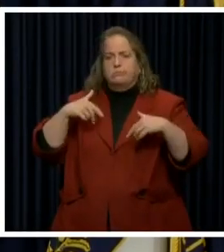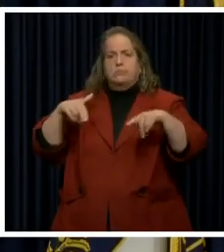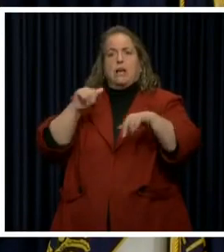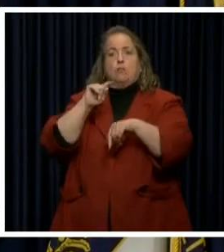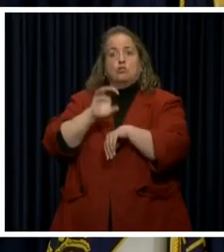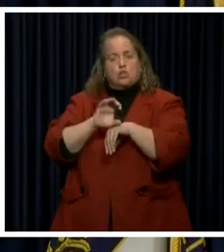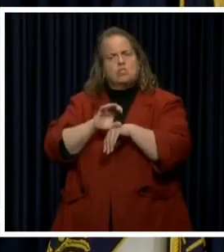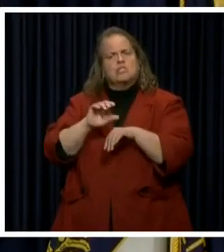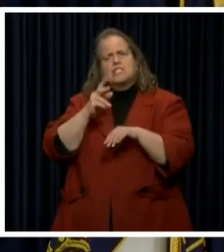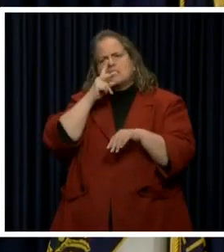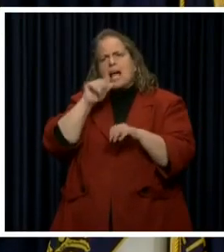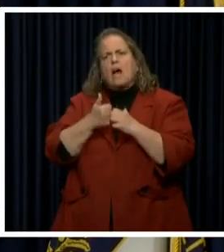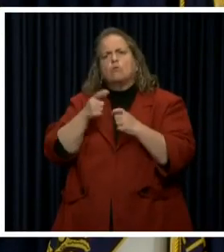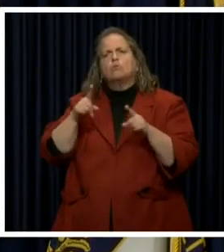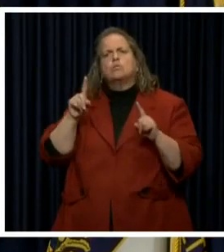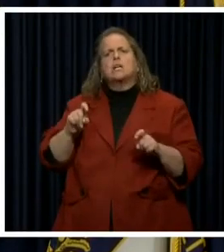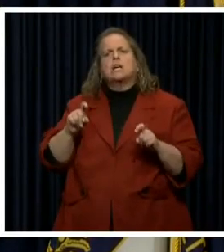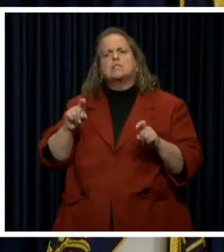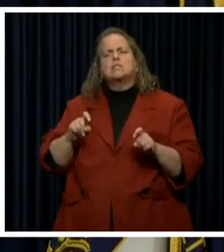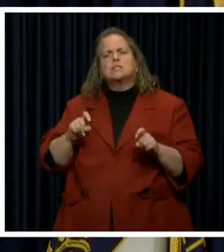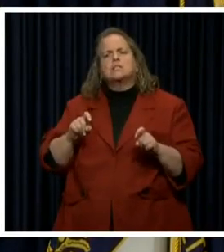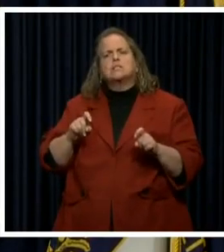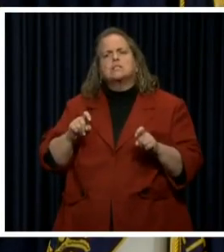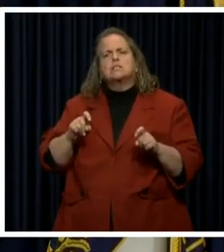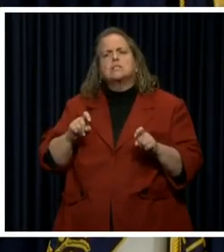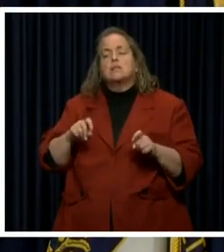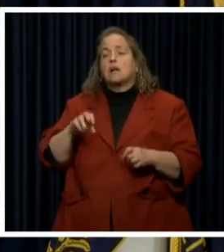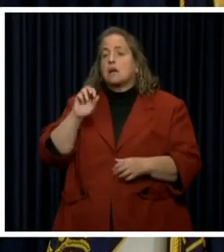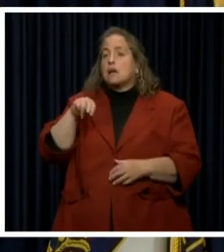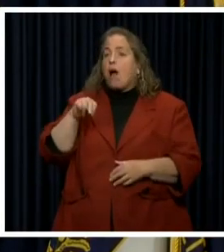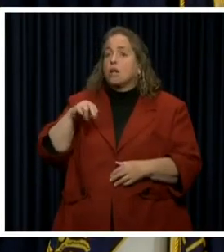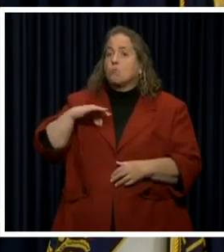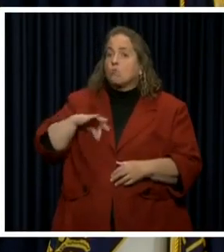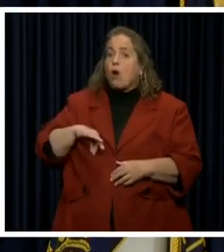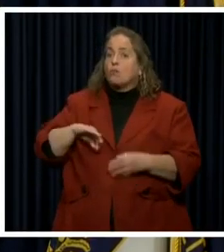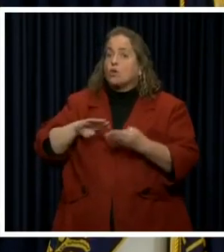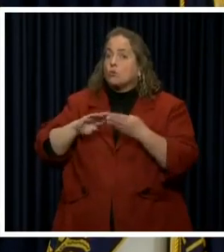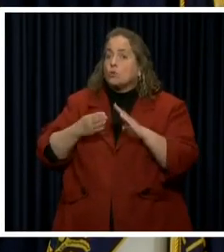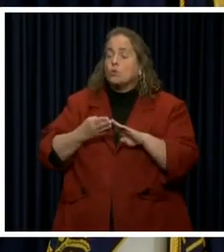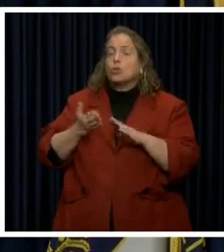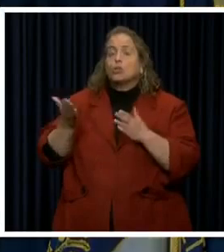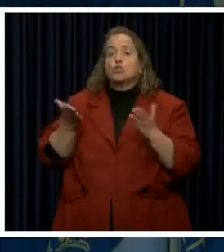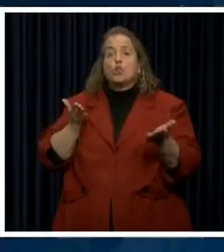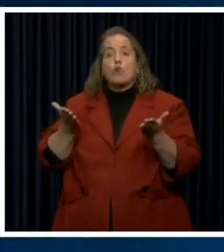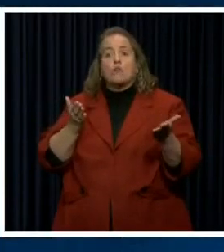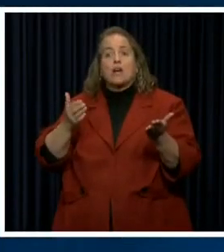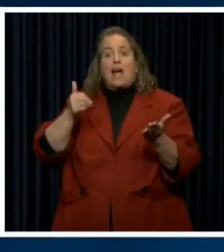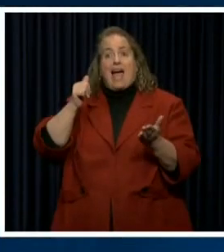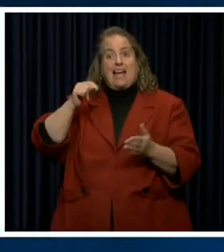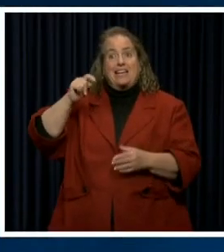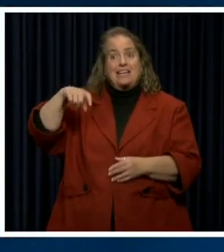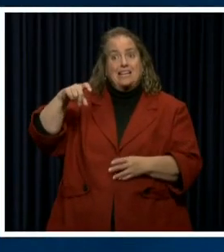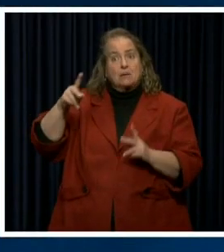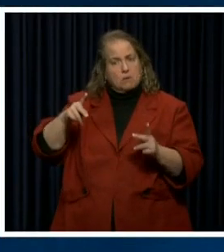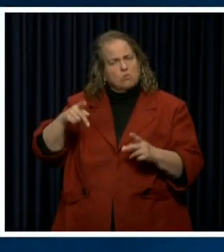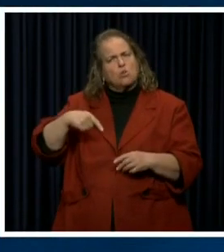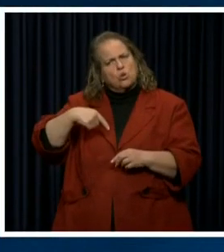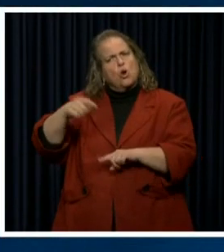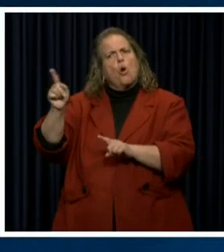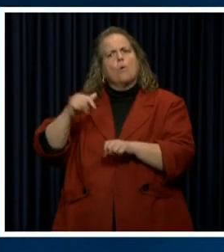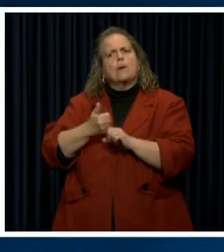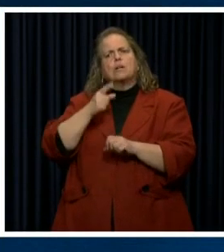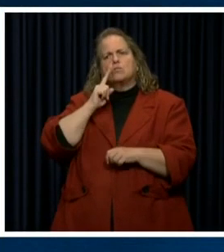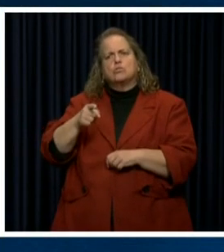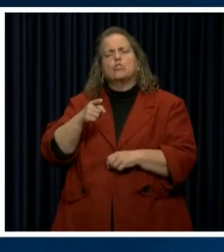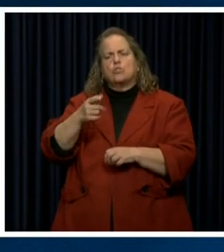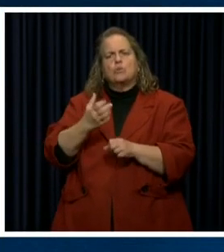how you would test. How about those that are a nonprofit community, those that are serving those at need? Make sure that we